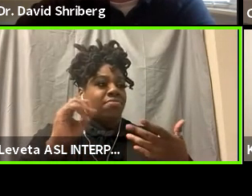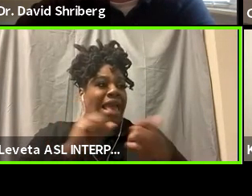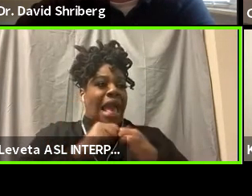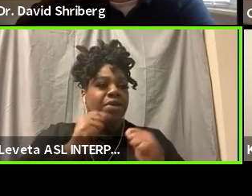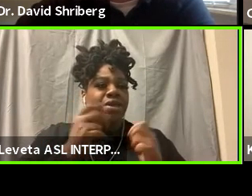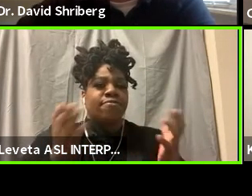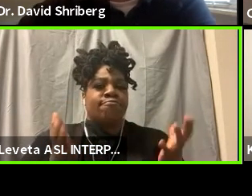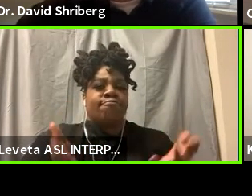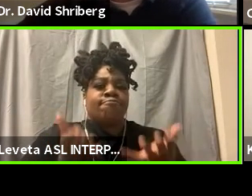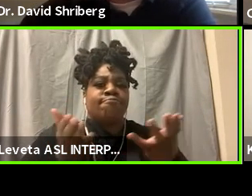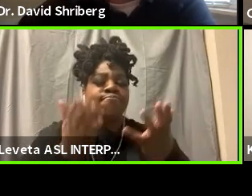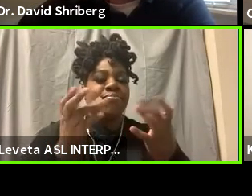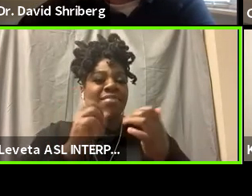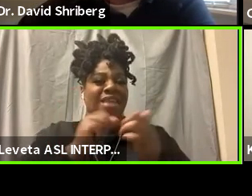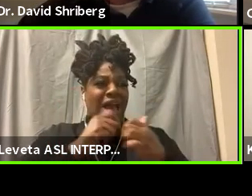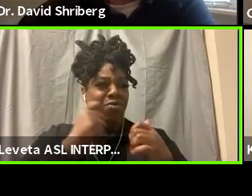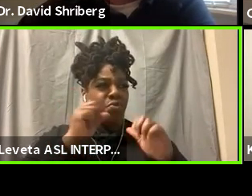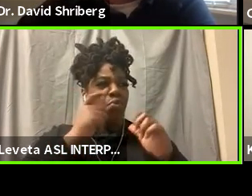navigate this?